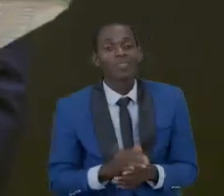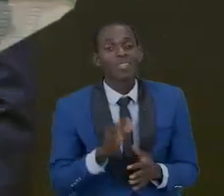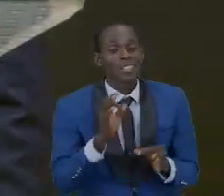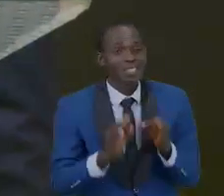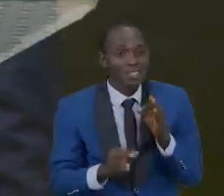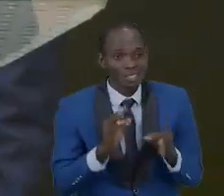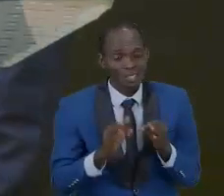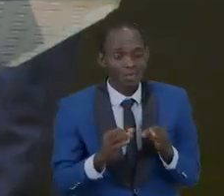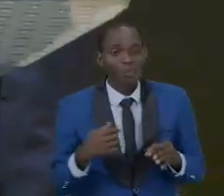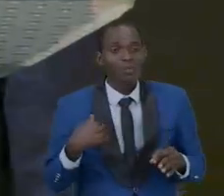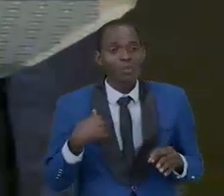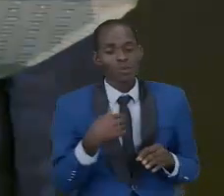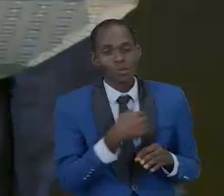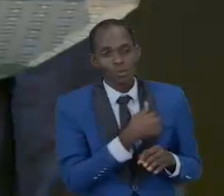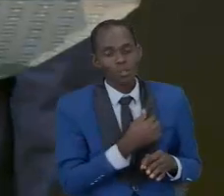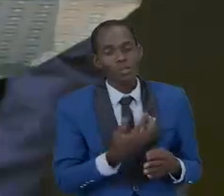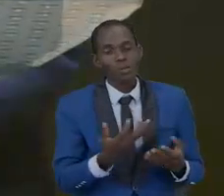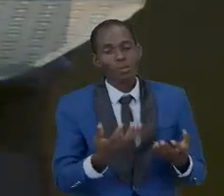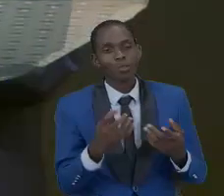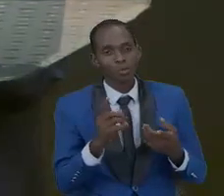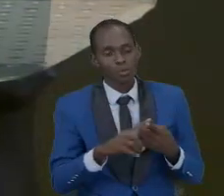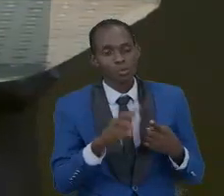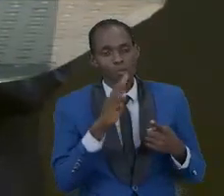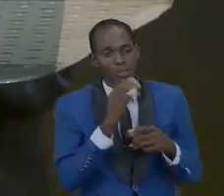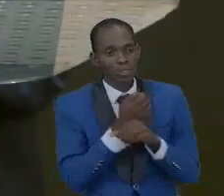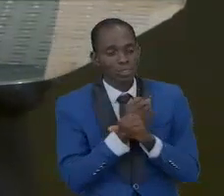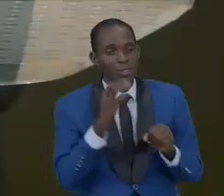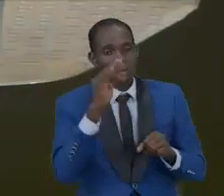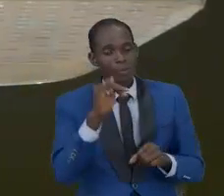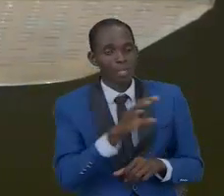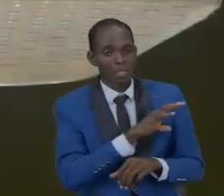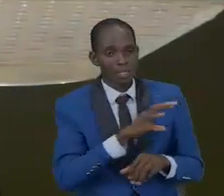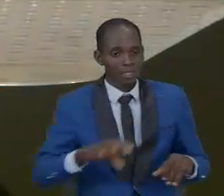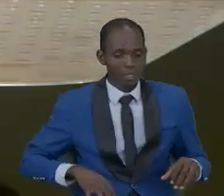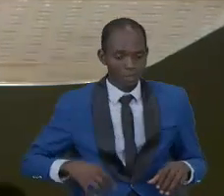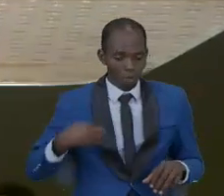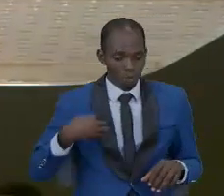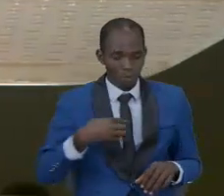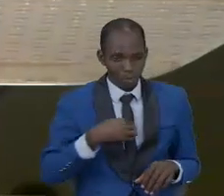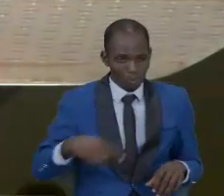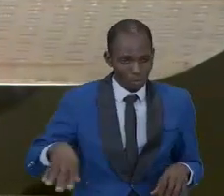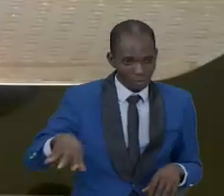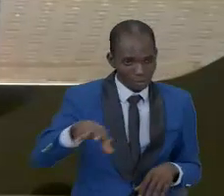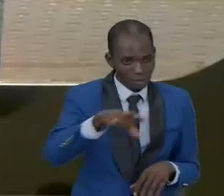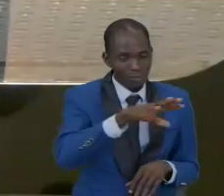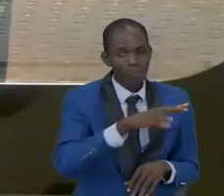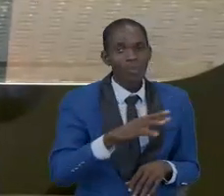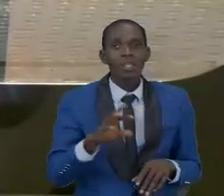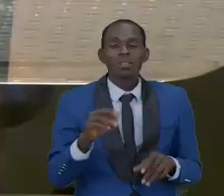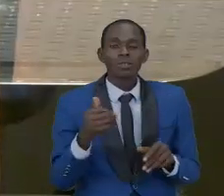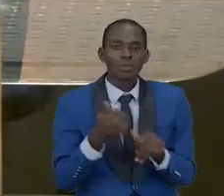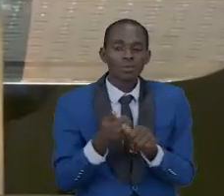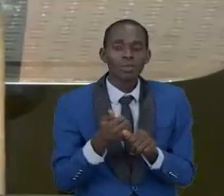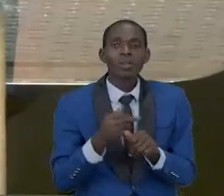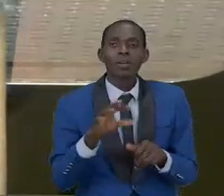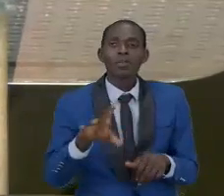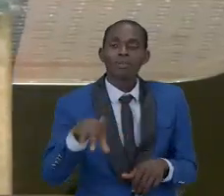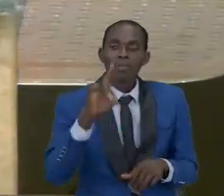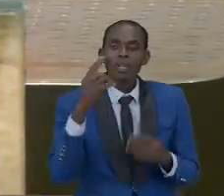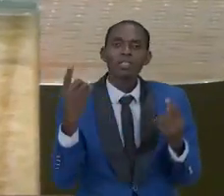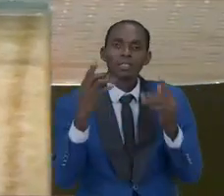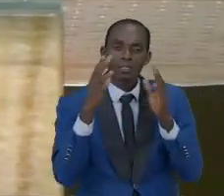to be justified by Christ we ourselves also have found sinners